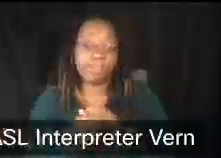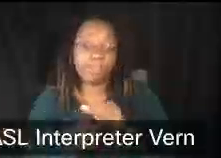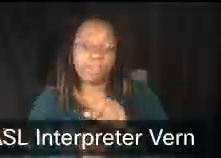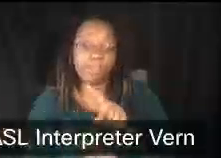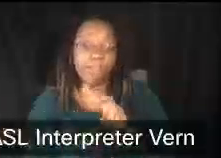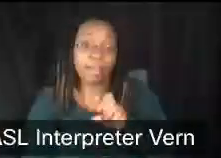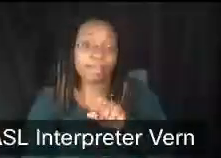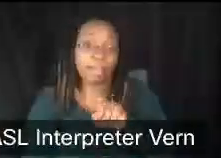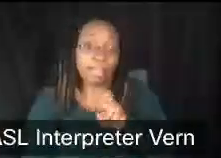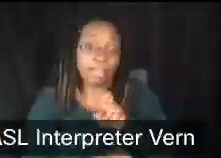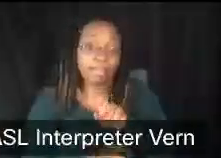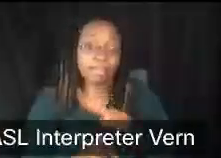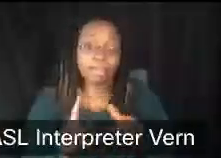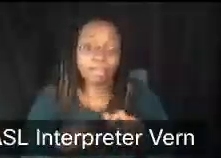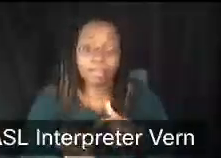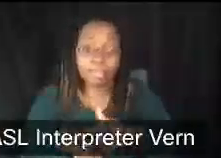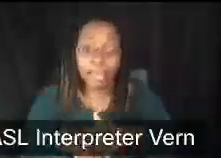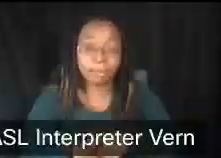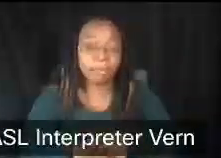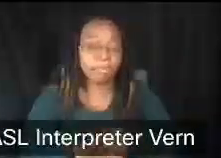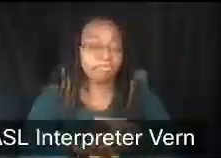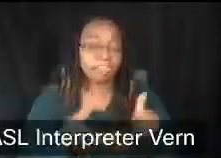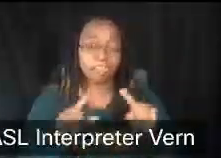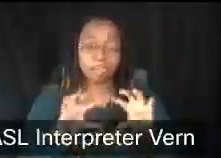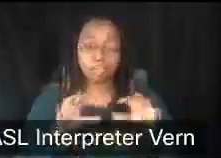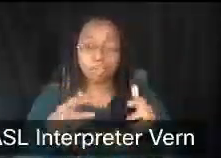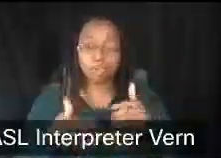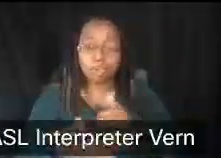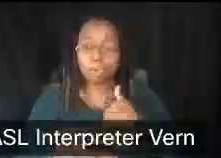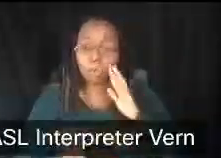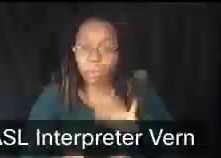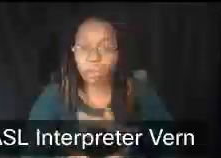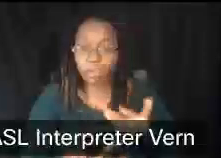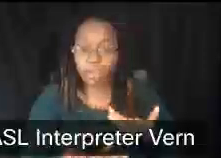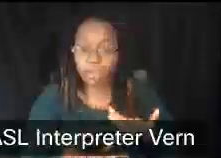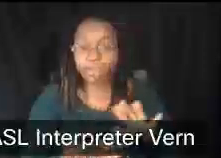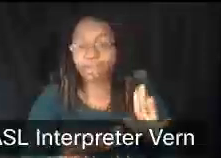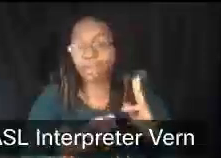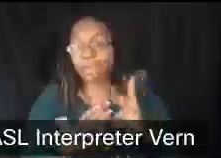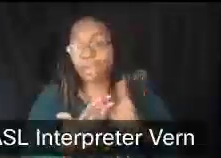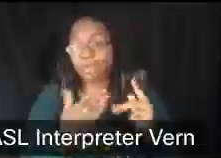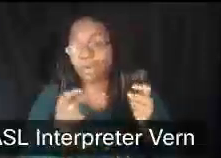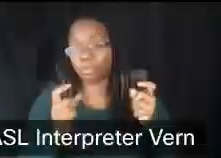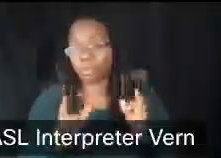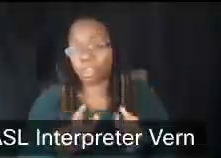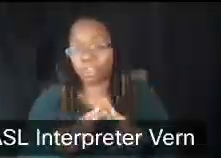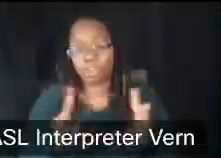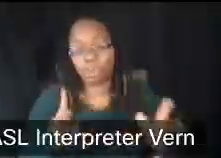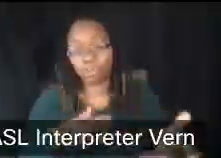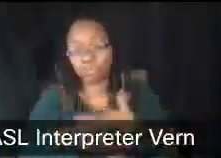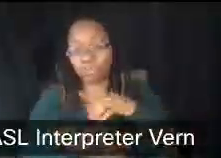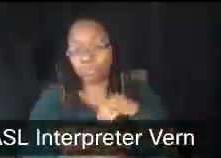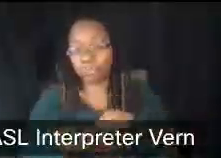have contacted. And the program director was also very involved in the conversations to make sure